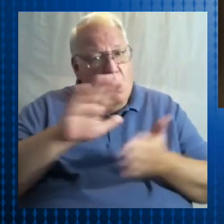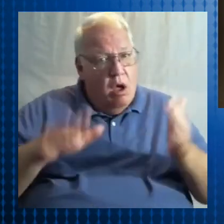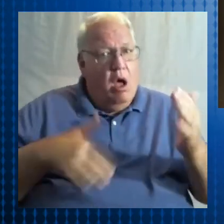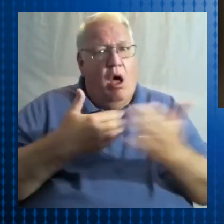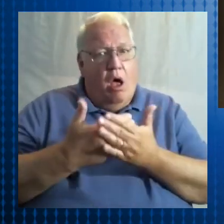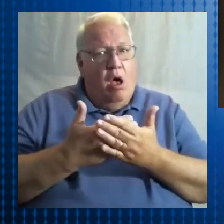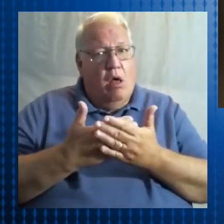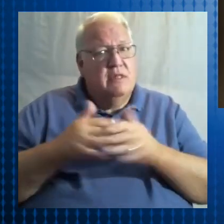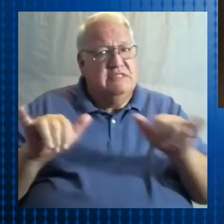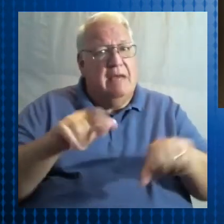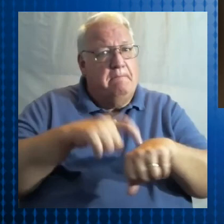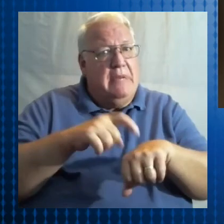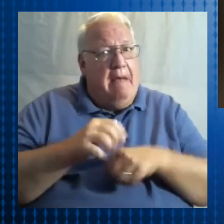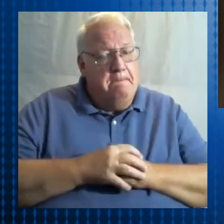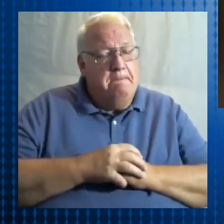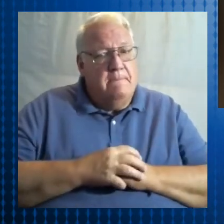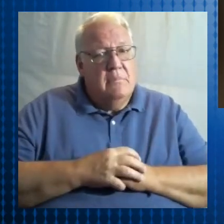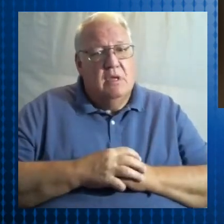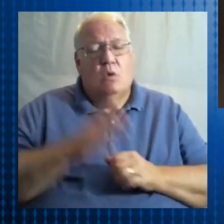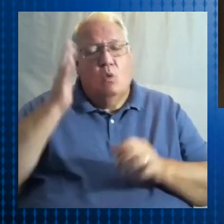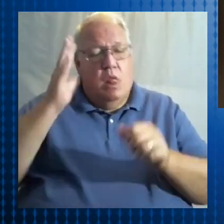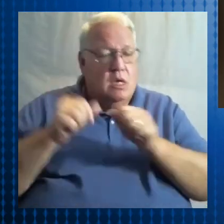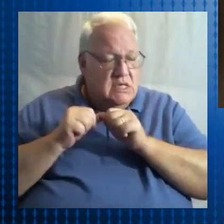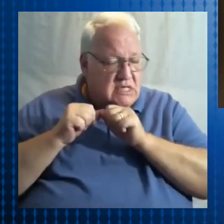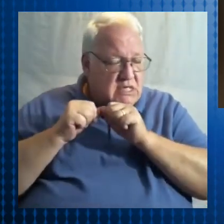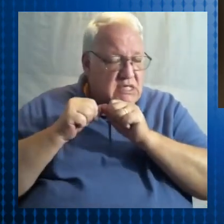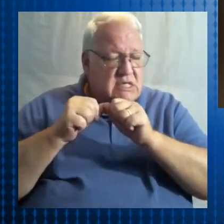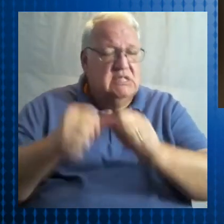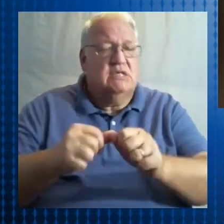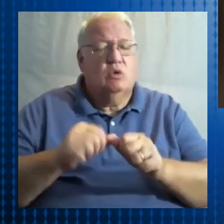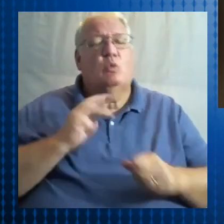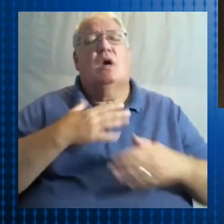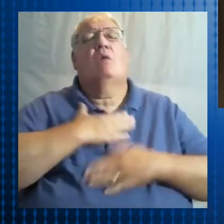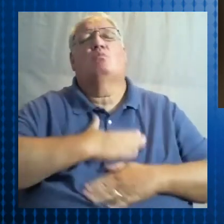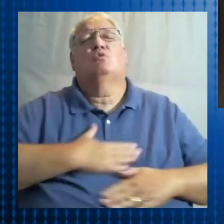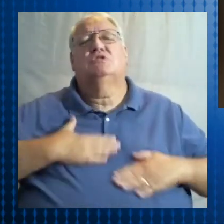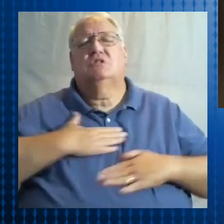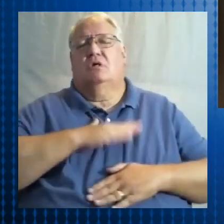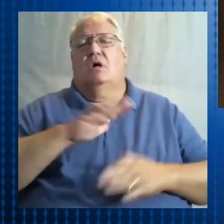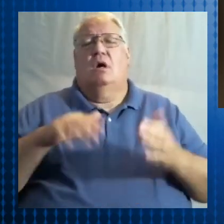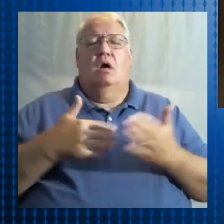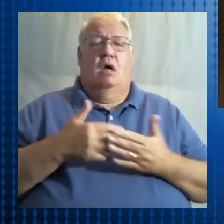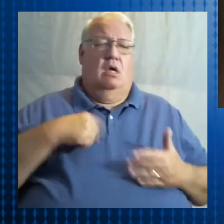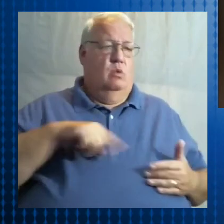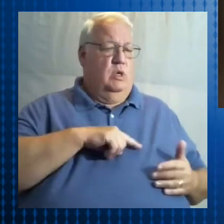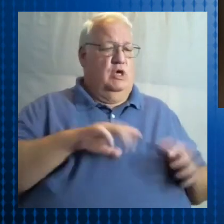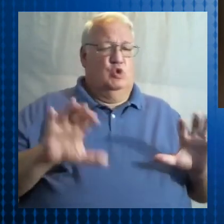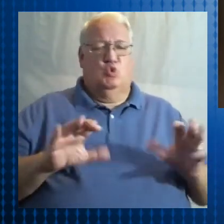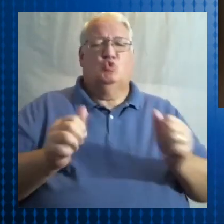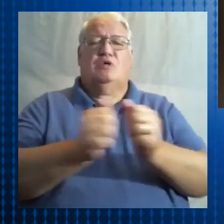time. So it will continue on, and we appreciate all that we can do together